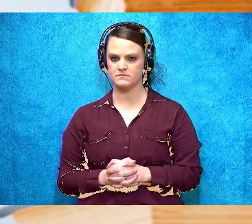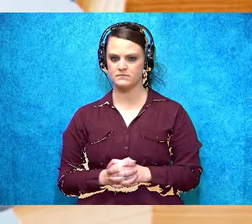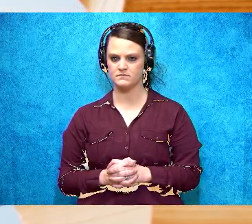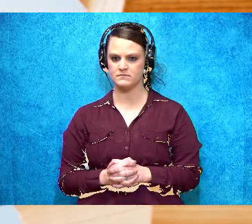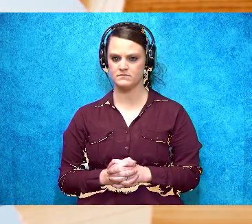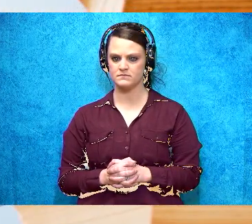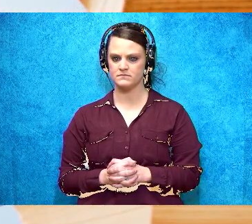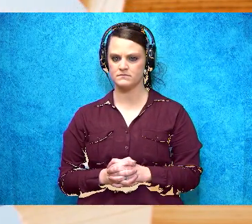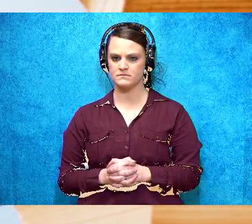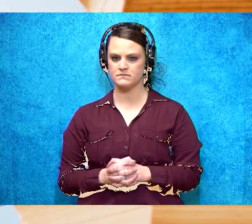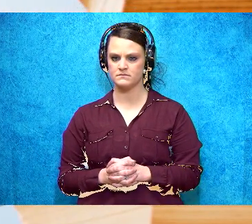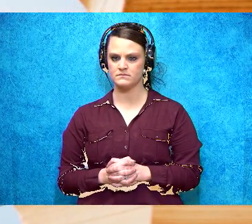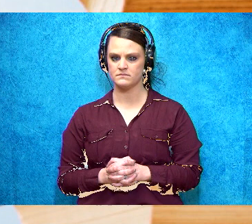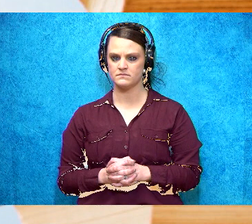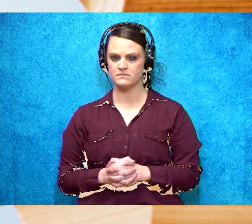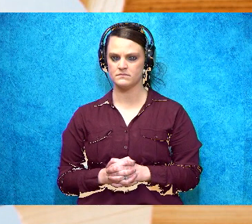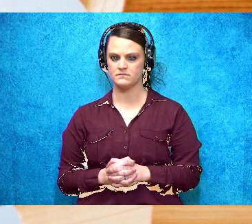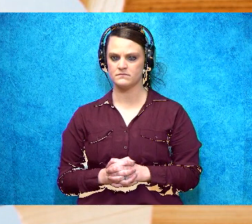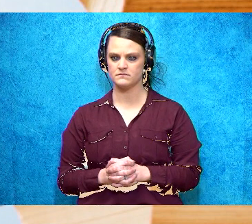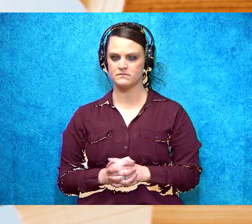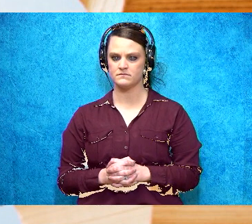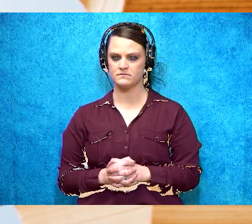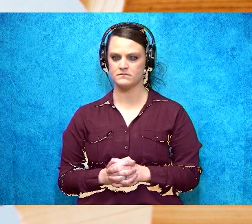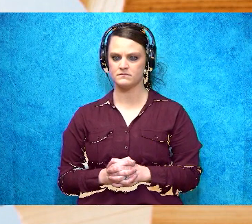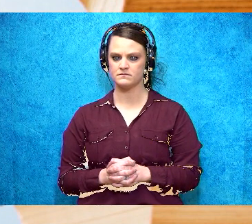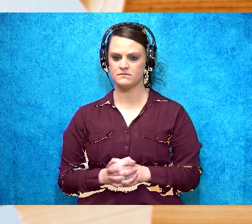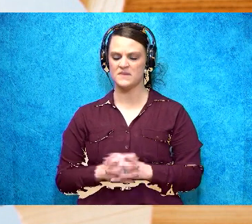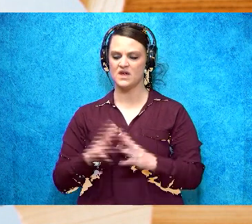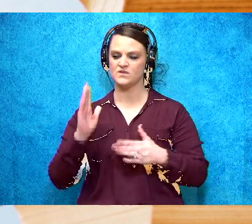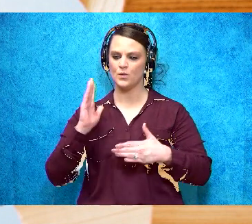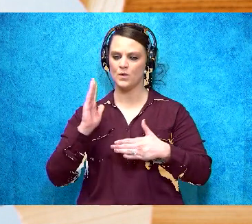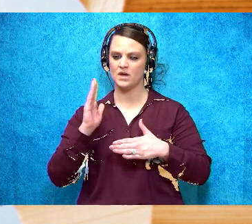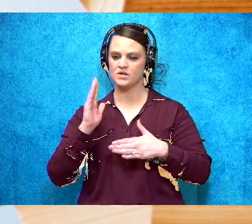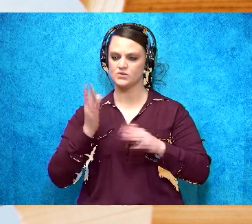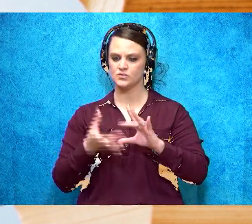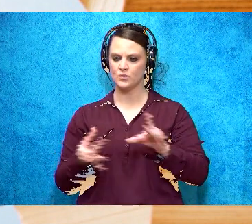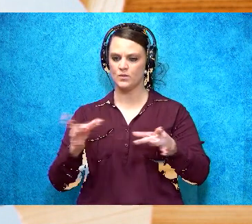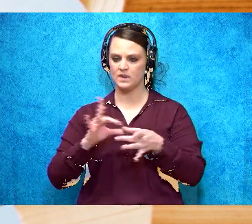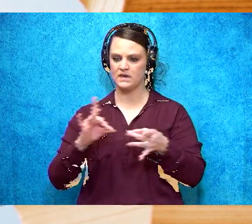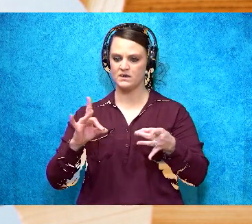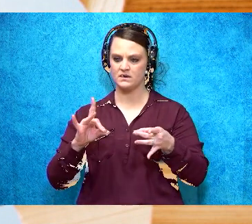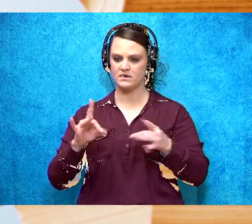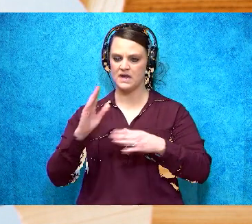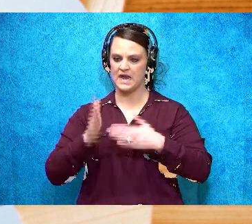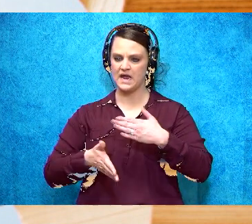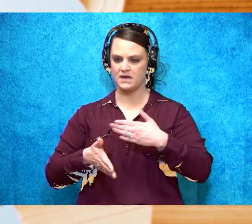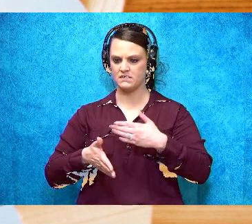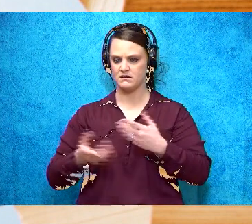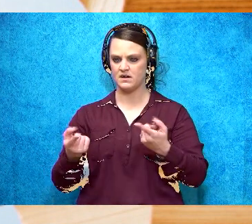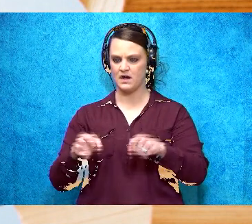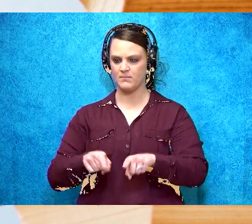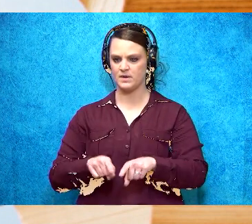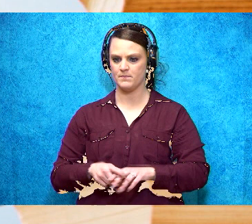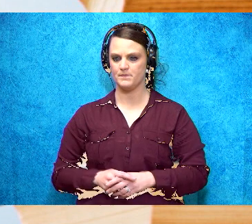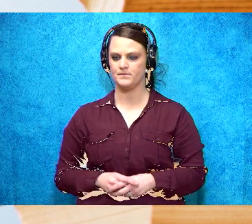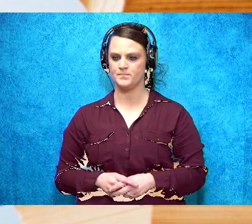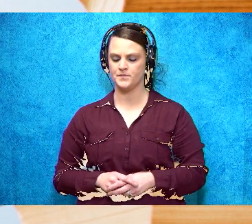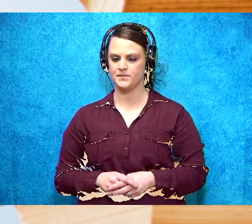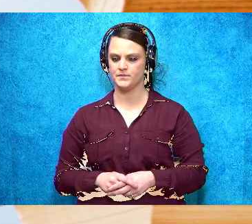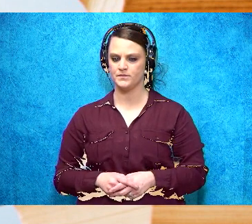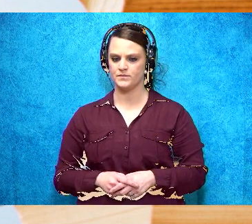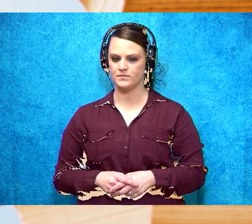They're down here. What is happening in the end of the story? The end of the